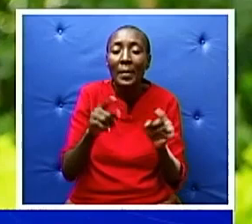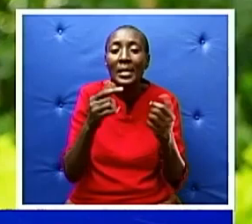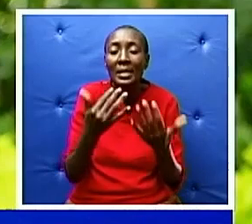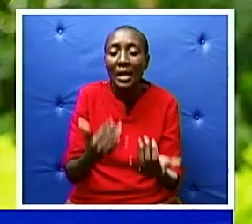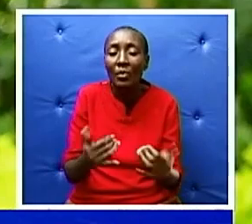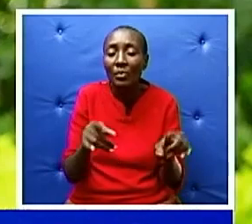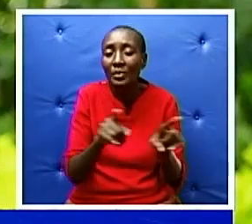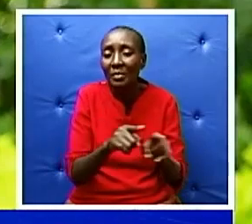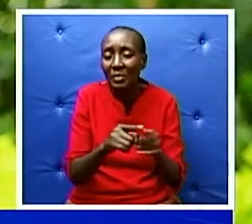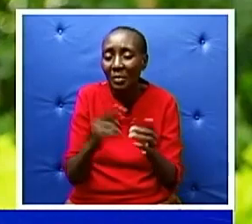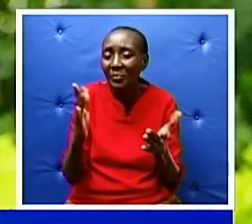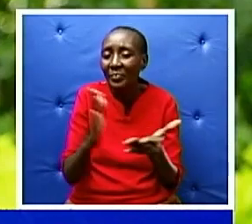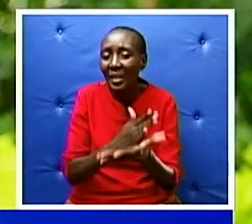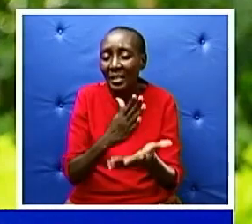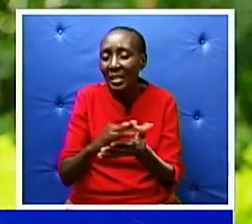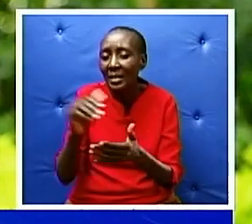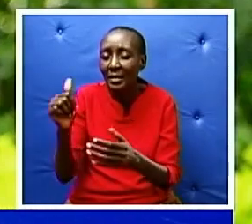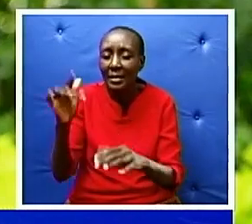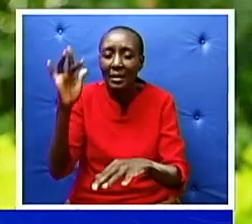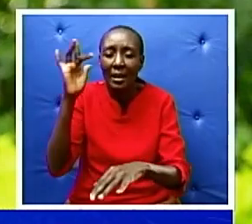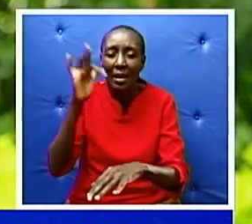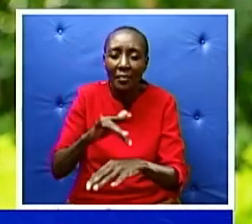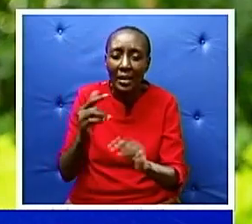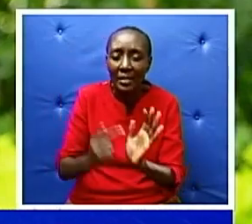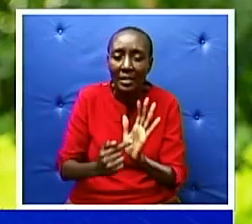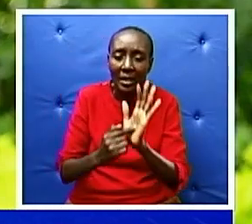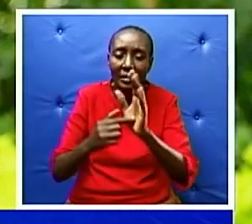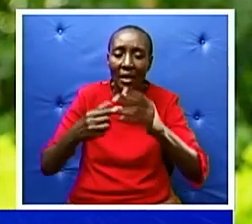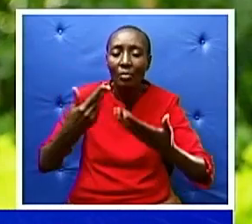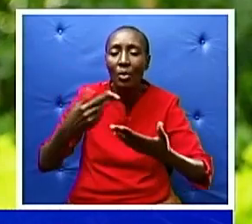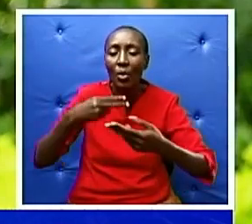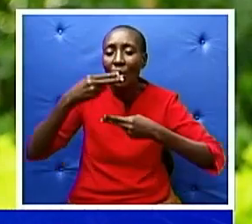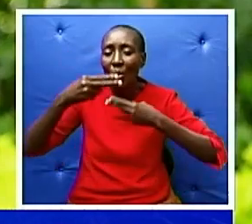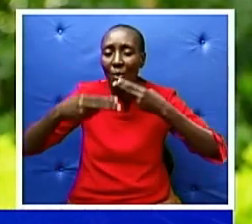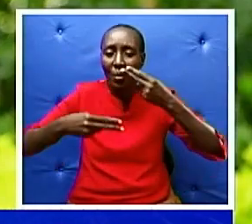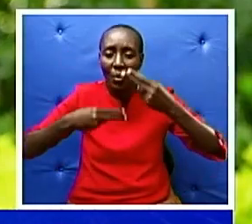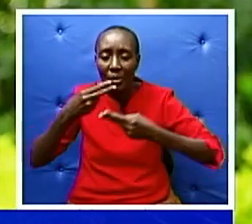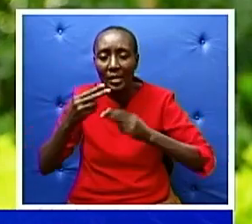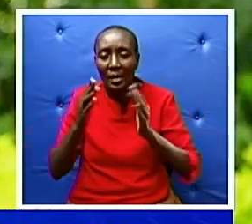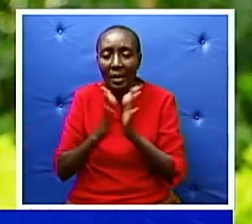sectors, of course, immediately. Hospitality, entertainment,